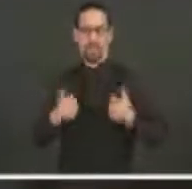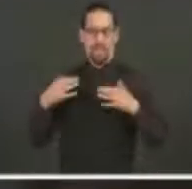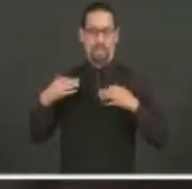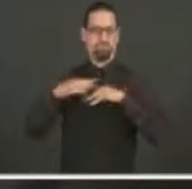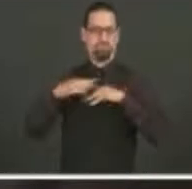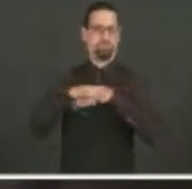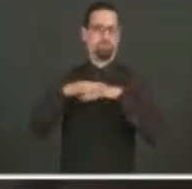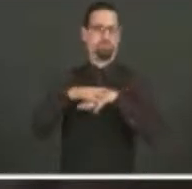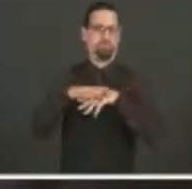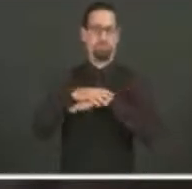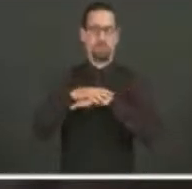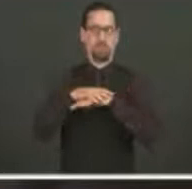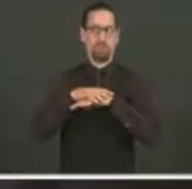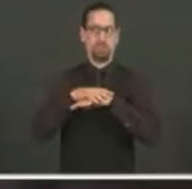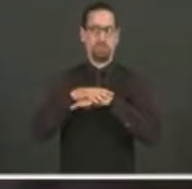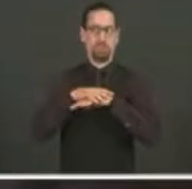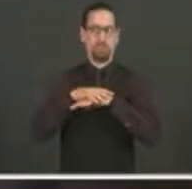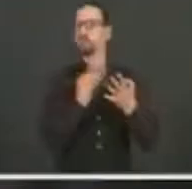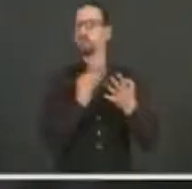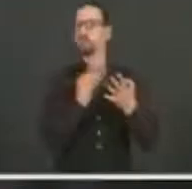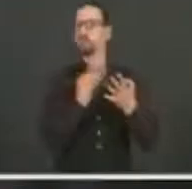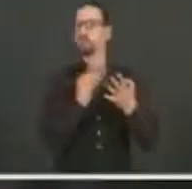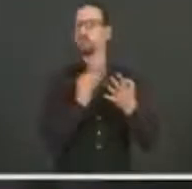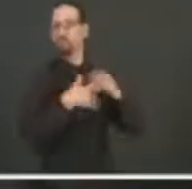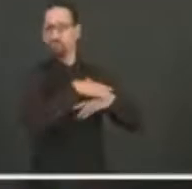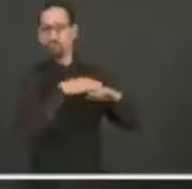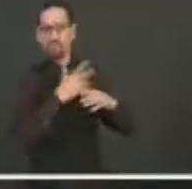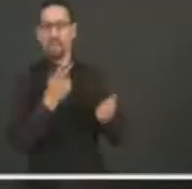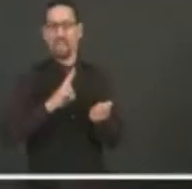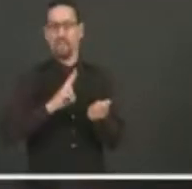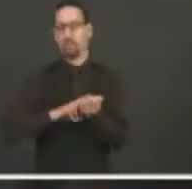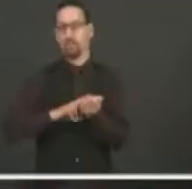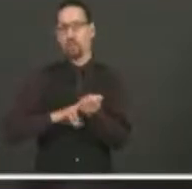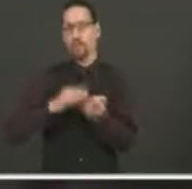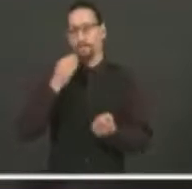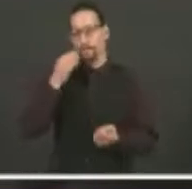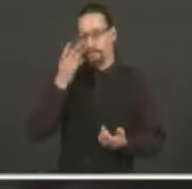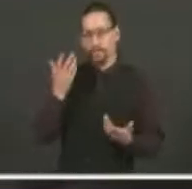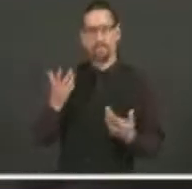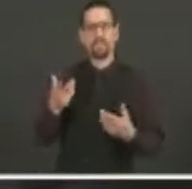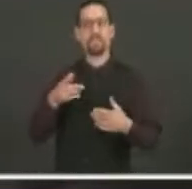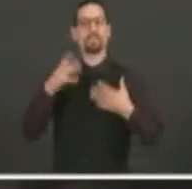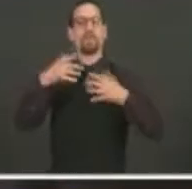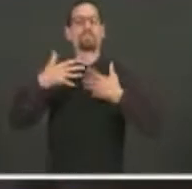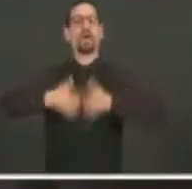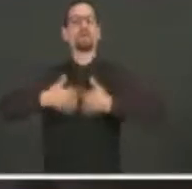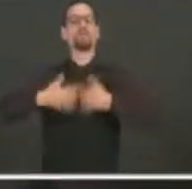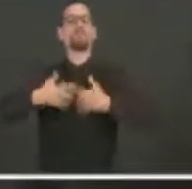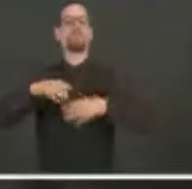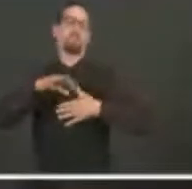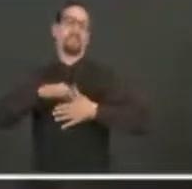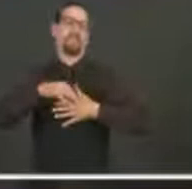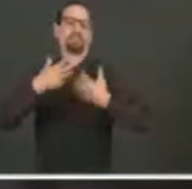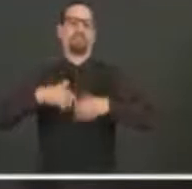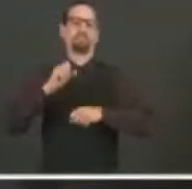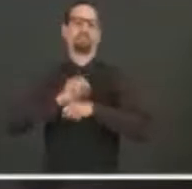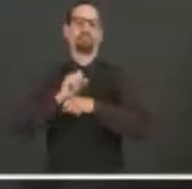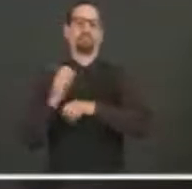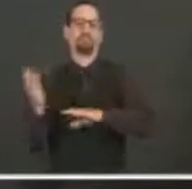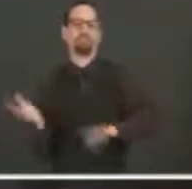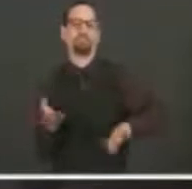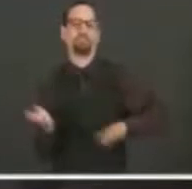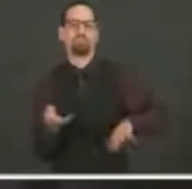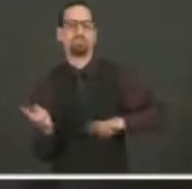homes, meatpacking plants. There have been big issues in meatpacking plants, or some other population which